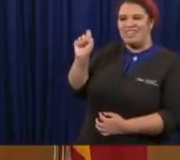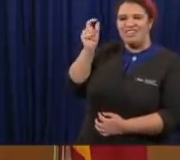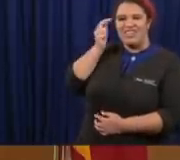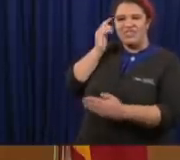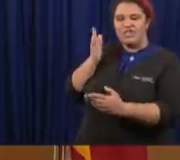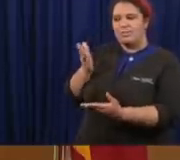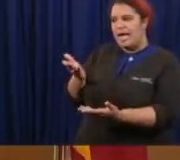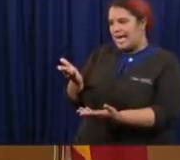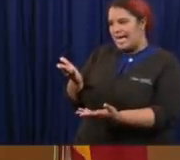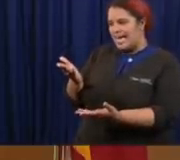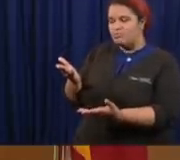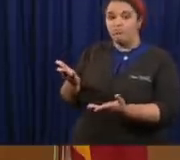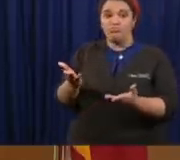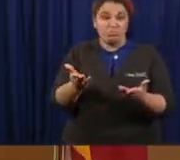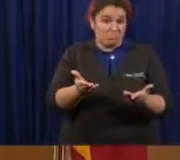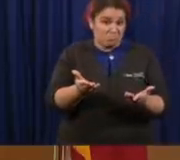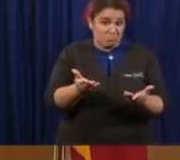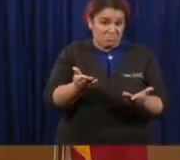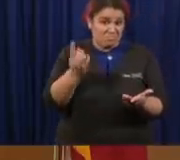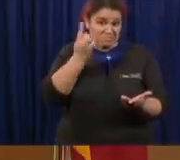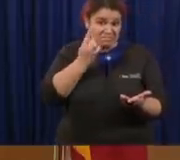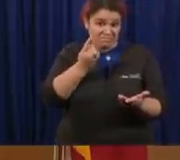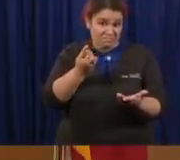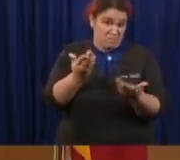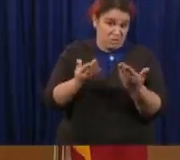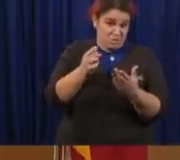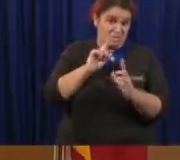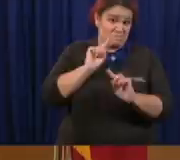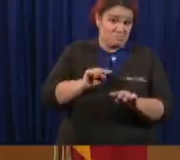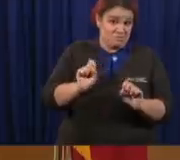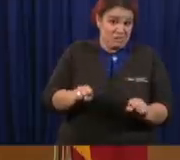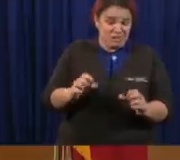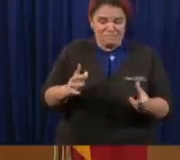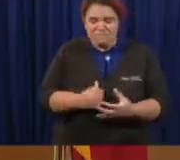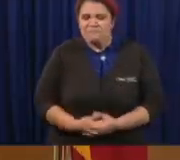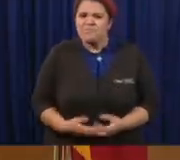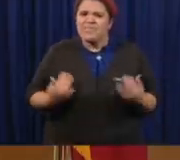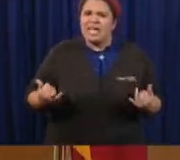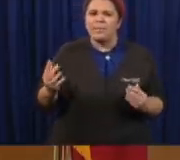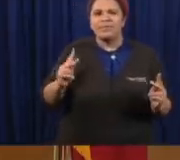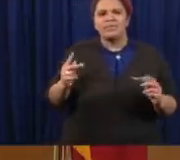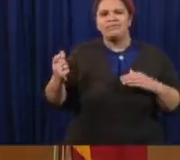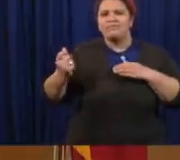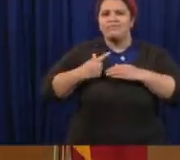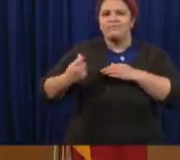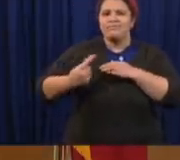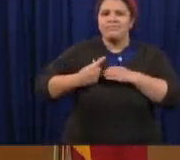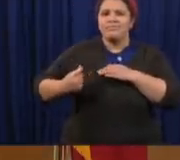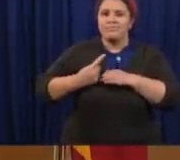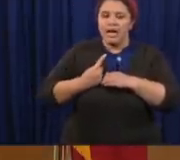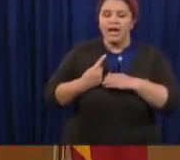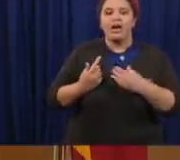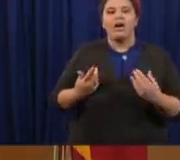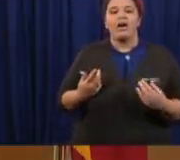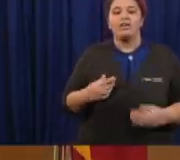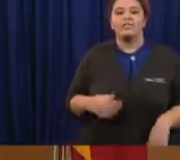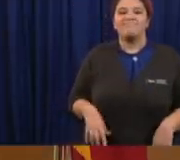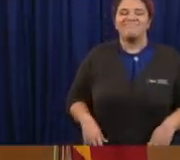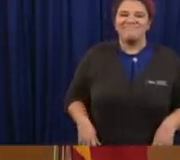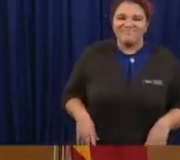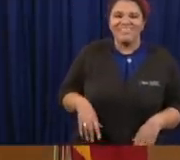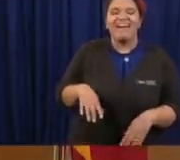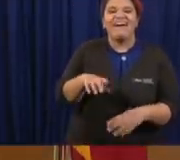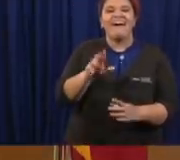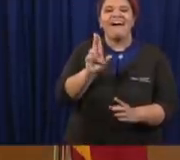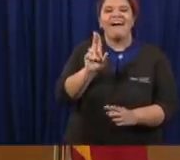have an answer since he's not. We're getting a lot of viewer questions about people being on hold for too long and getting disconnected when